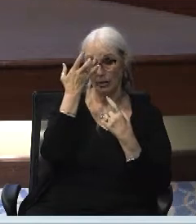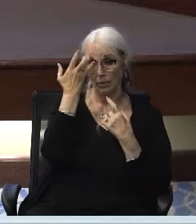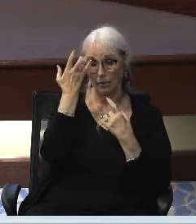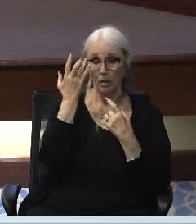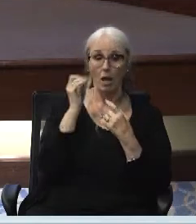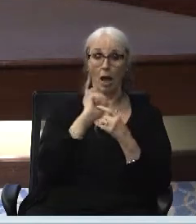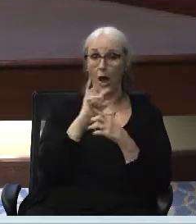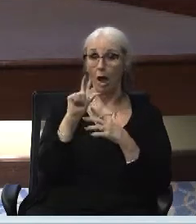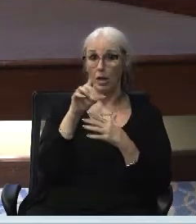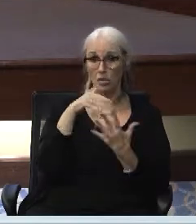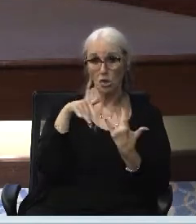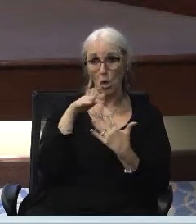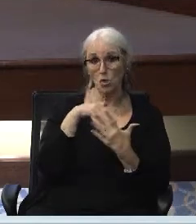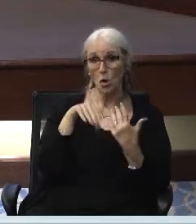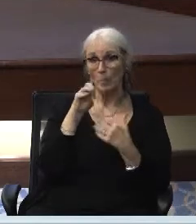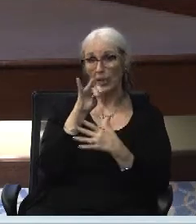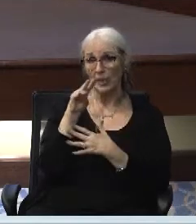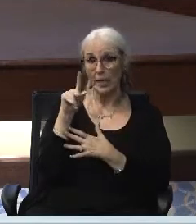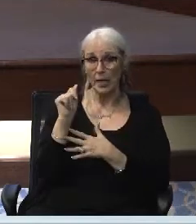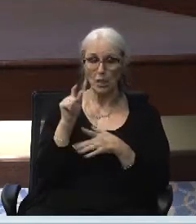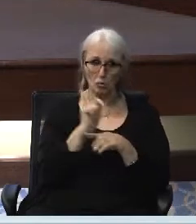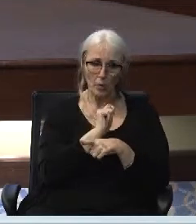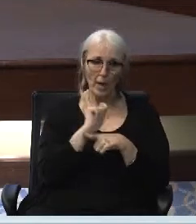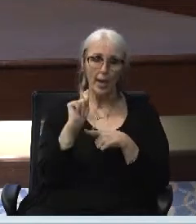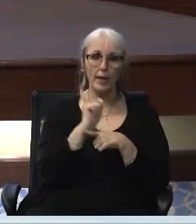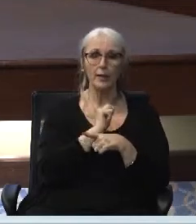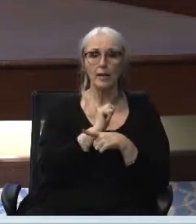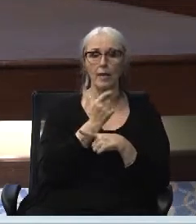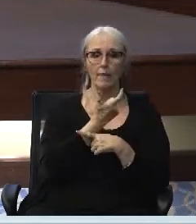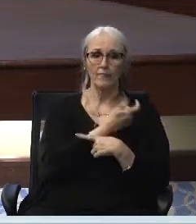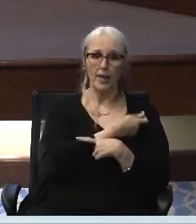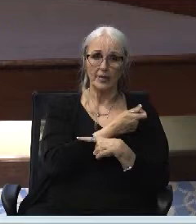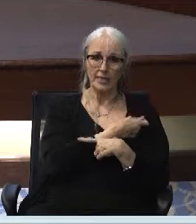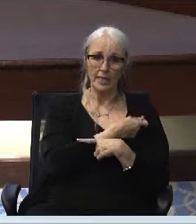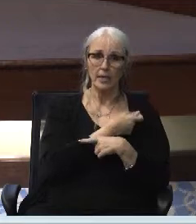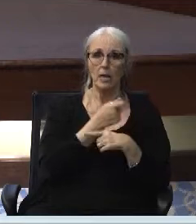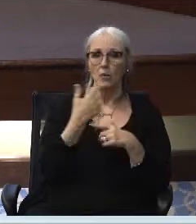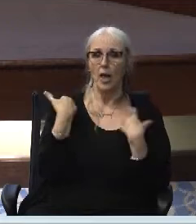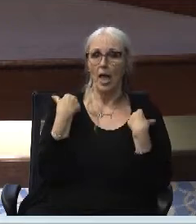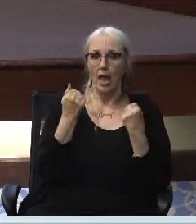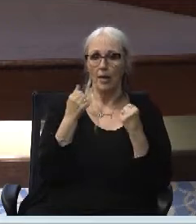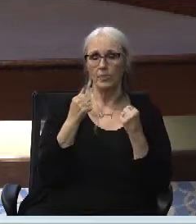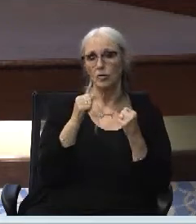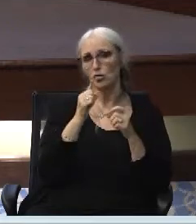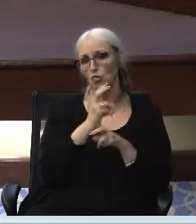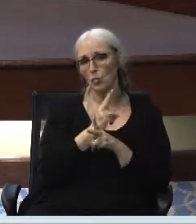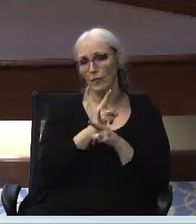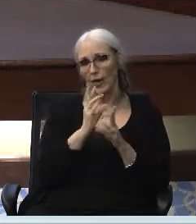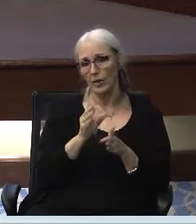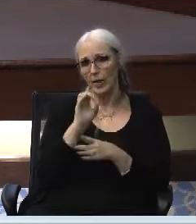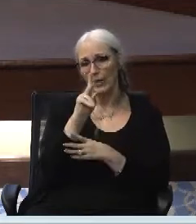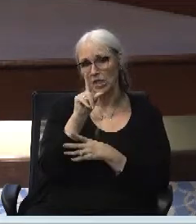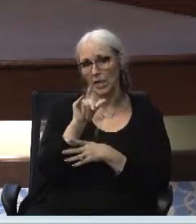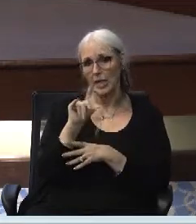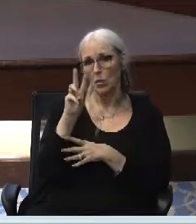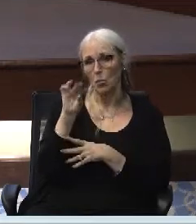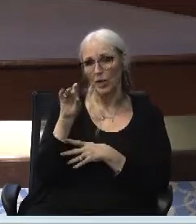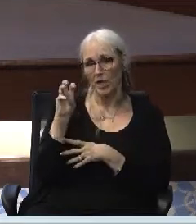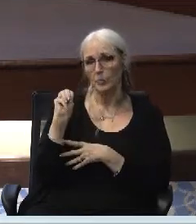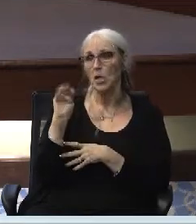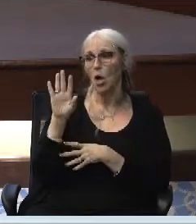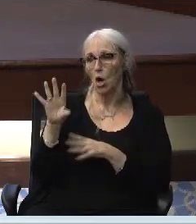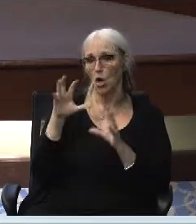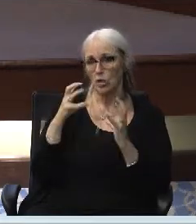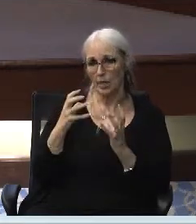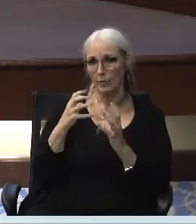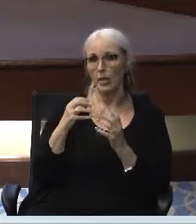of the social media influencers will be trained as vaccine ambassadors by our health education supervisor, Ashley Williams, and her team. And